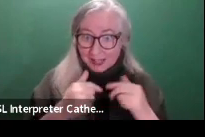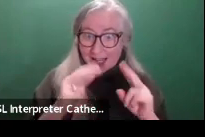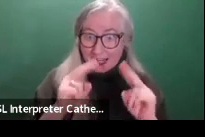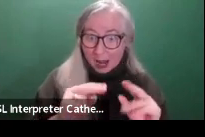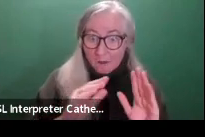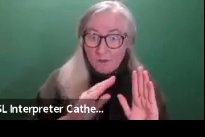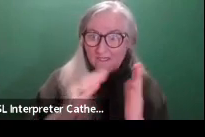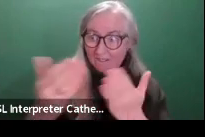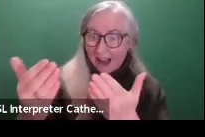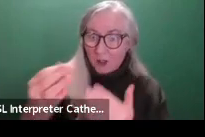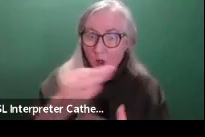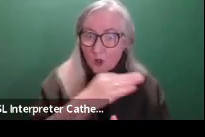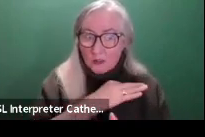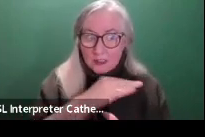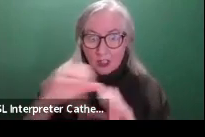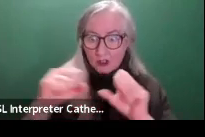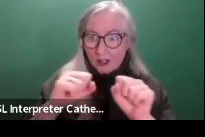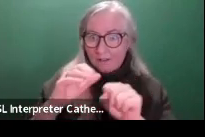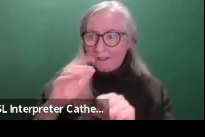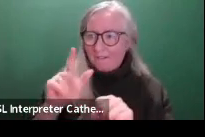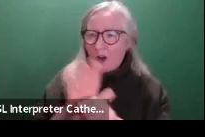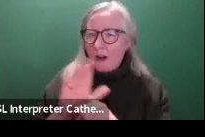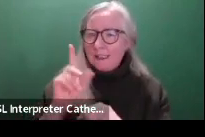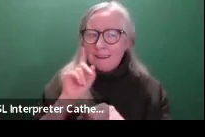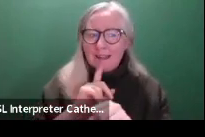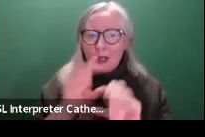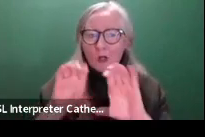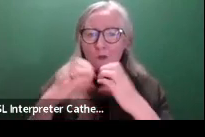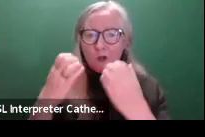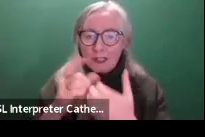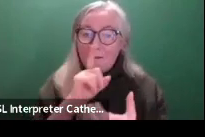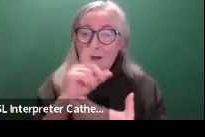good service for the deaf community. And yet we're going,